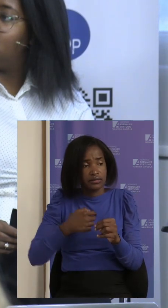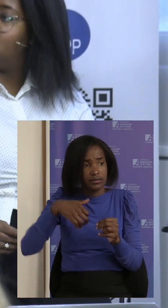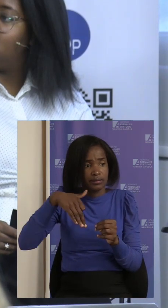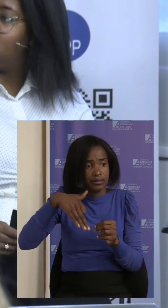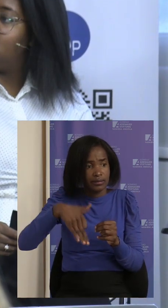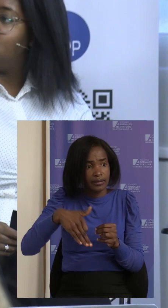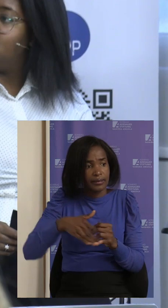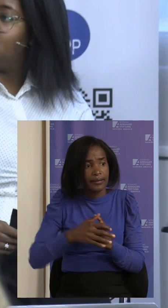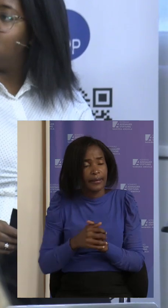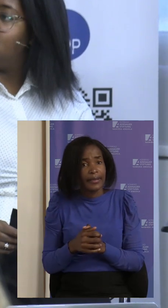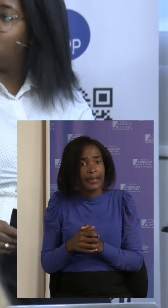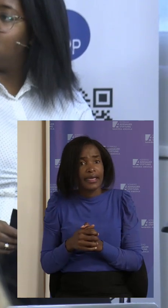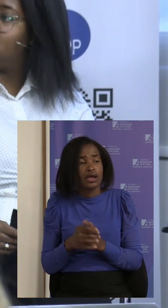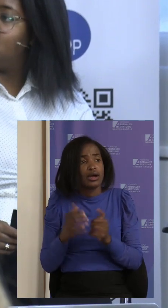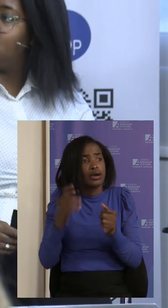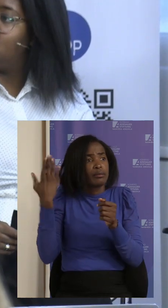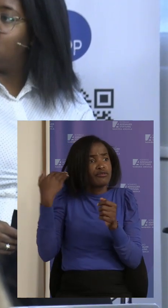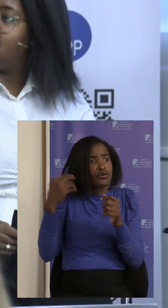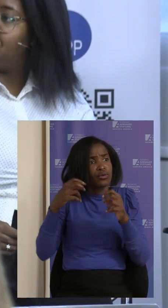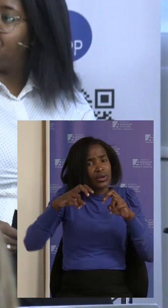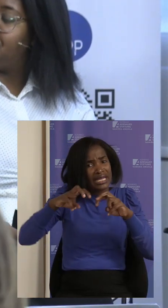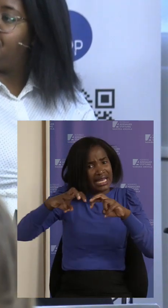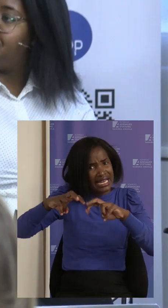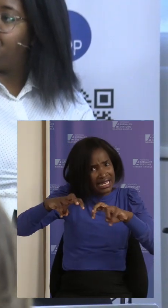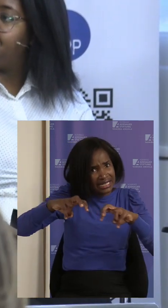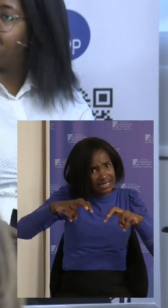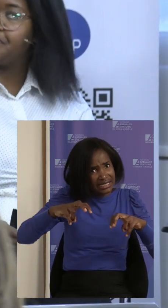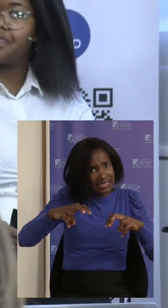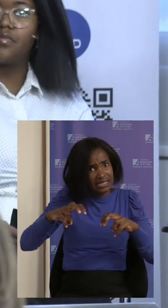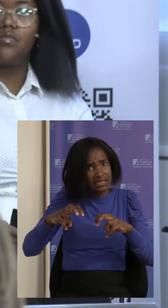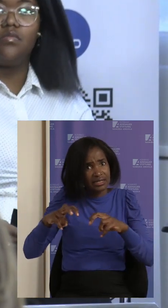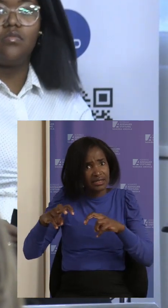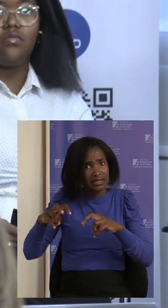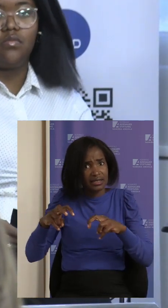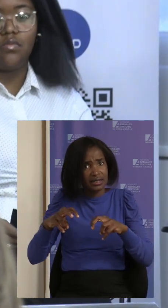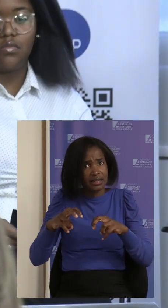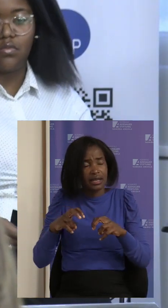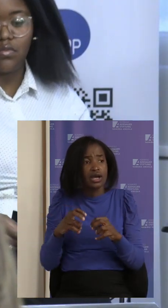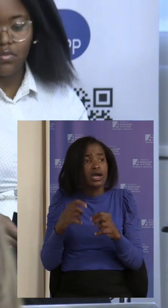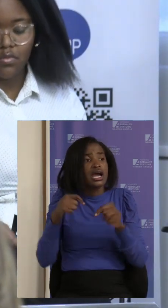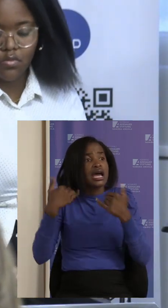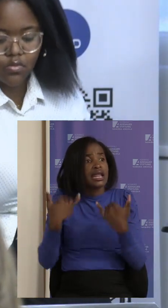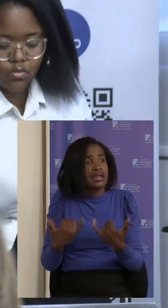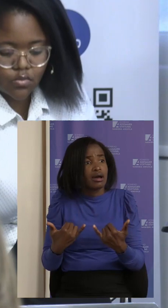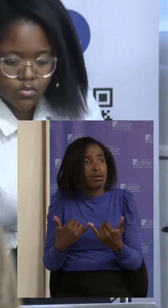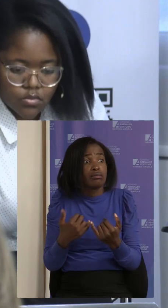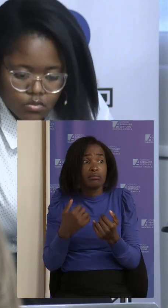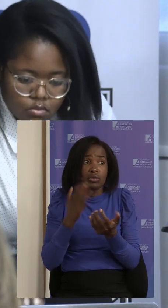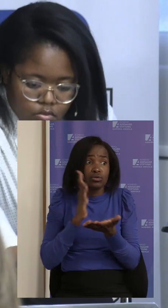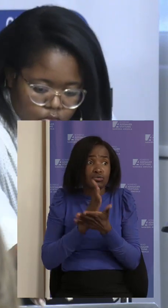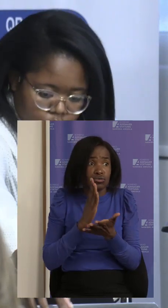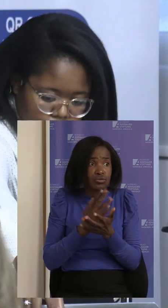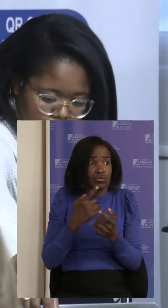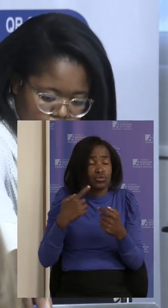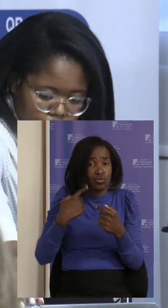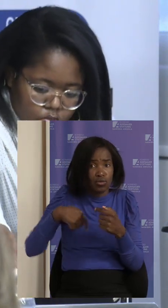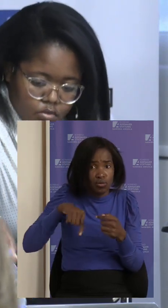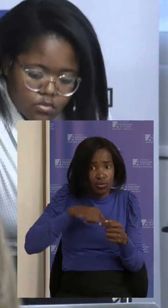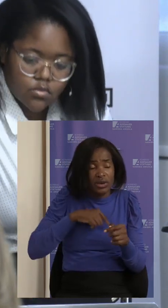the analysis, the cost of inaction. And we are currently the victims with